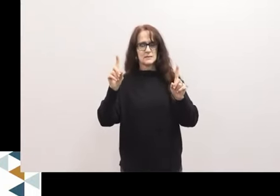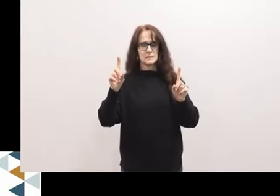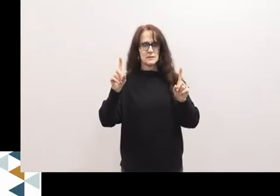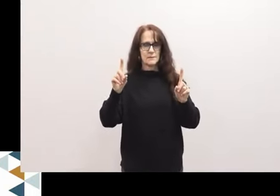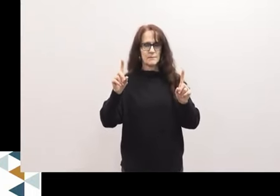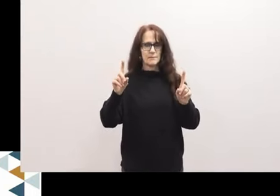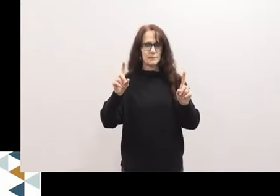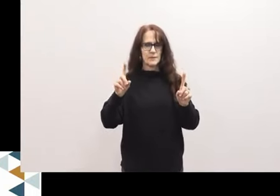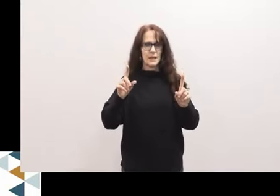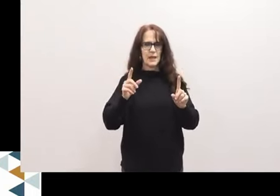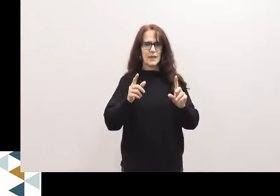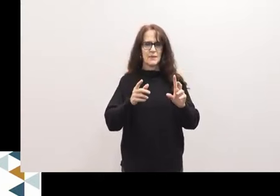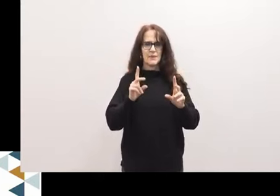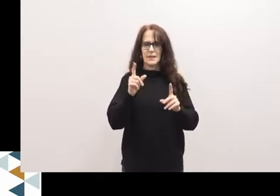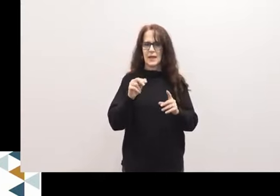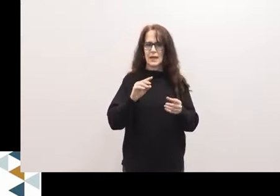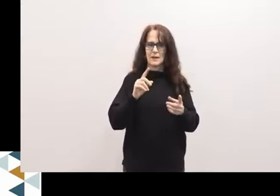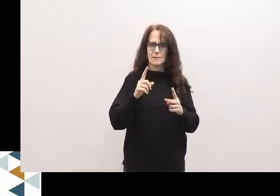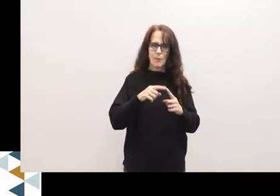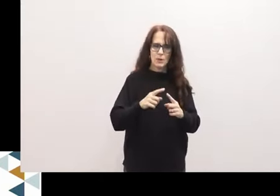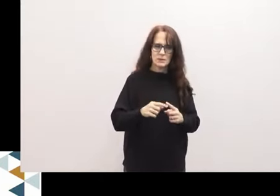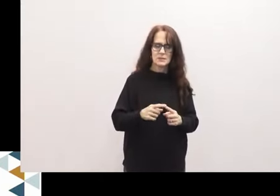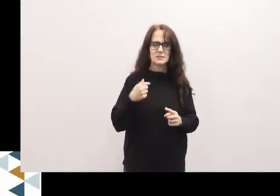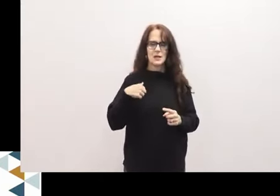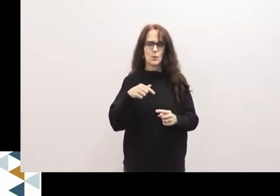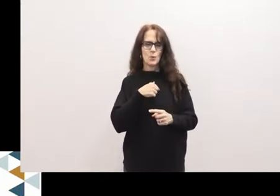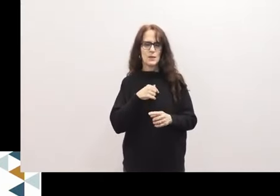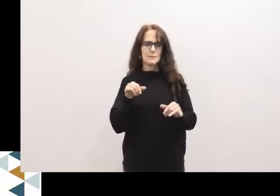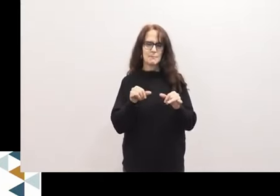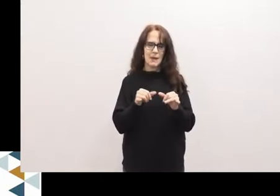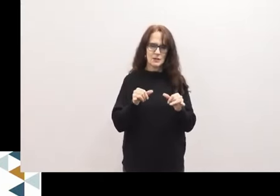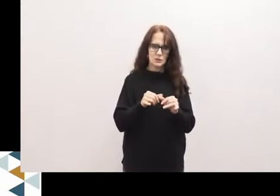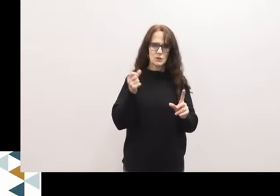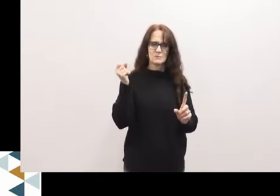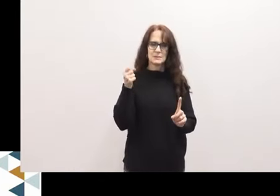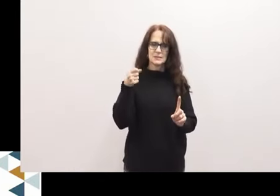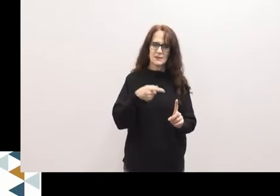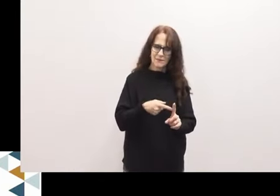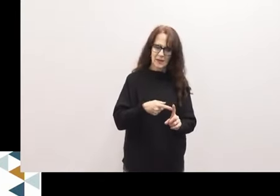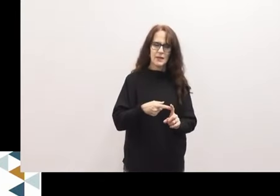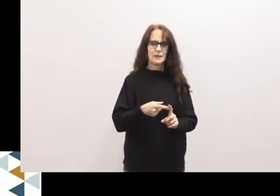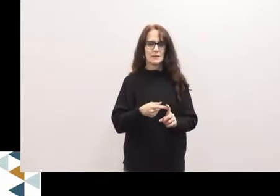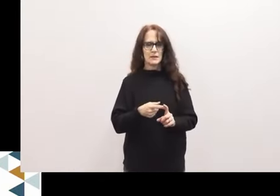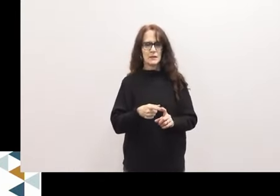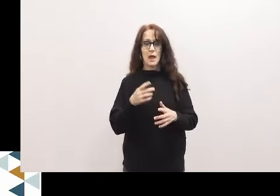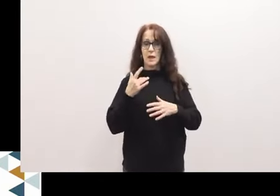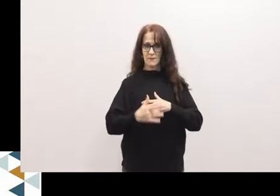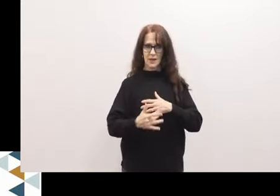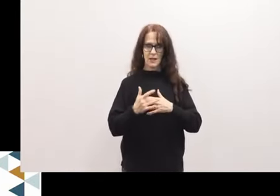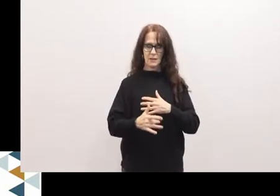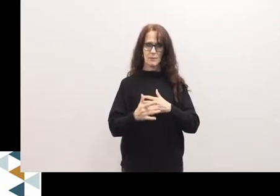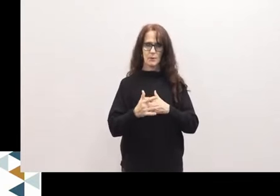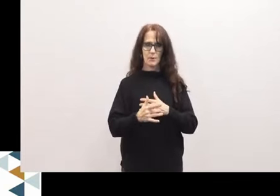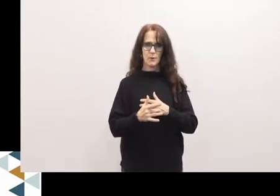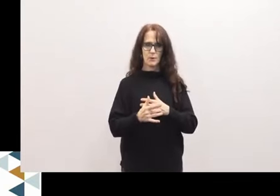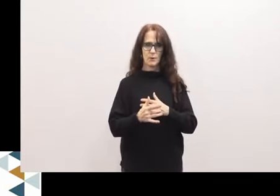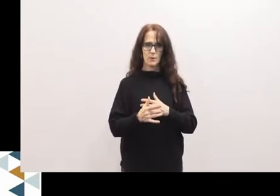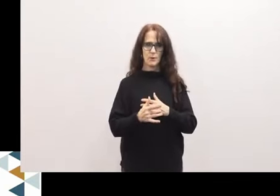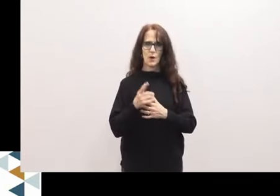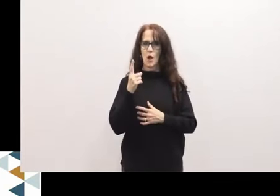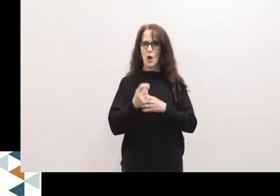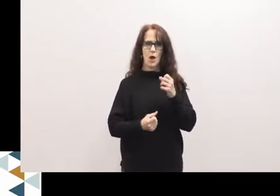These data points tend to be things that we can measure, they're specific, and they're available readily throughout the